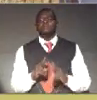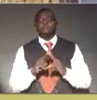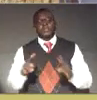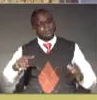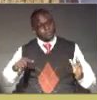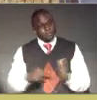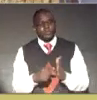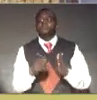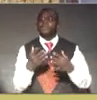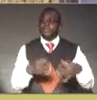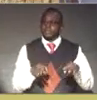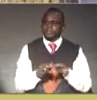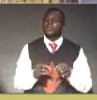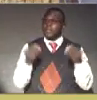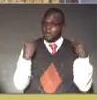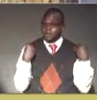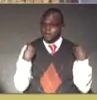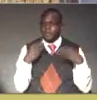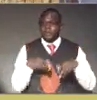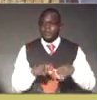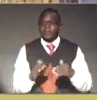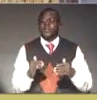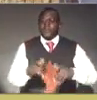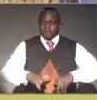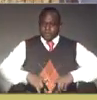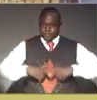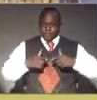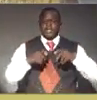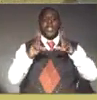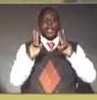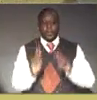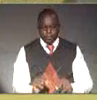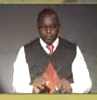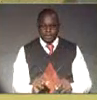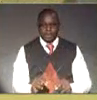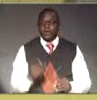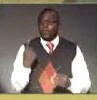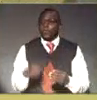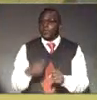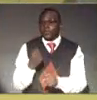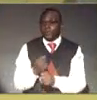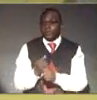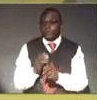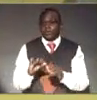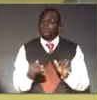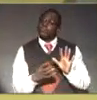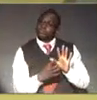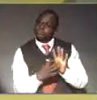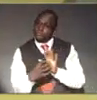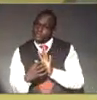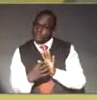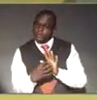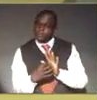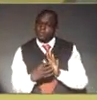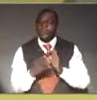point there. That is a practical way of living. It's not what we do. We demonstrate this